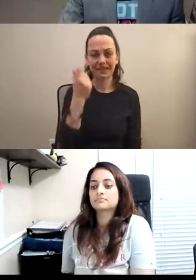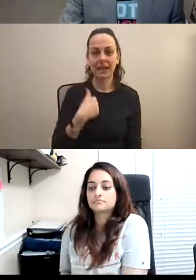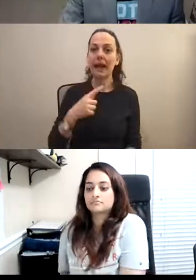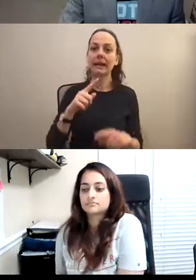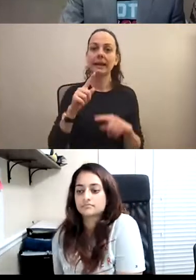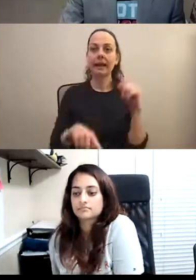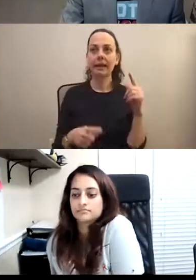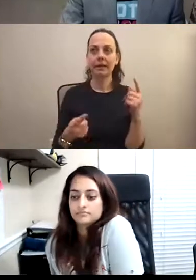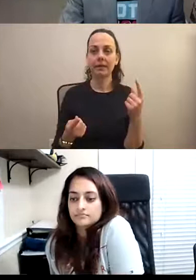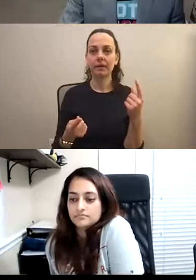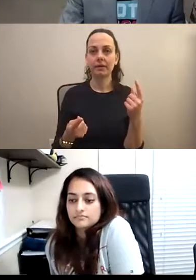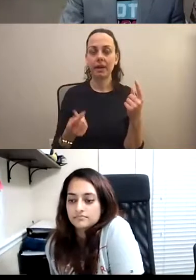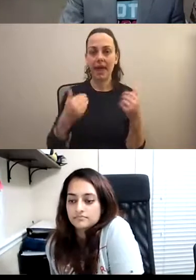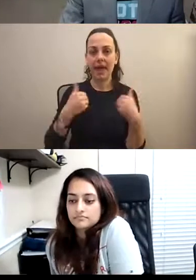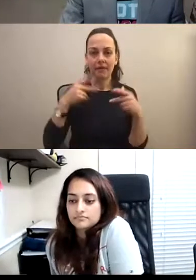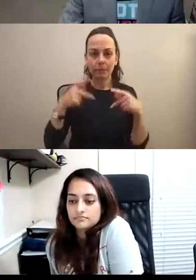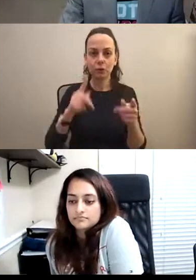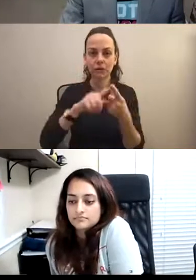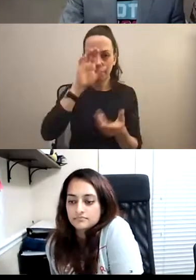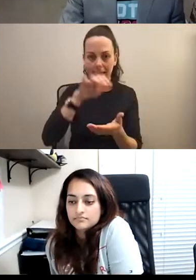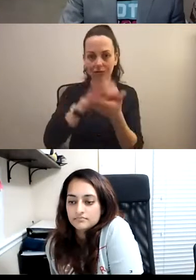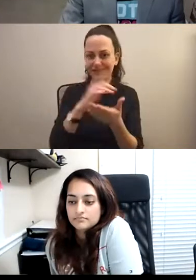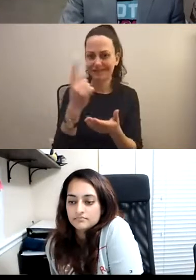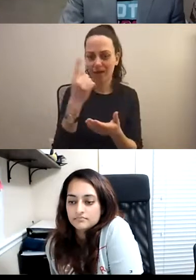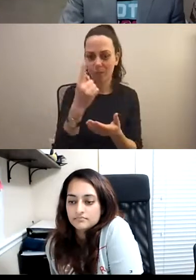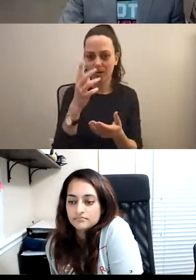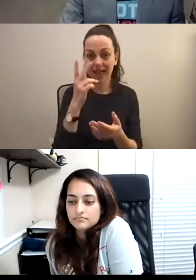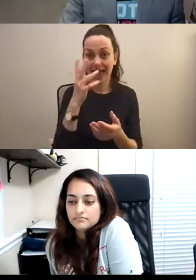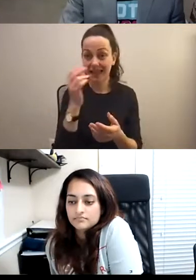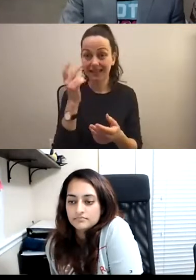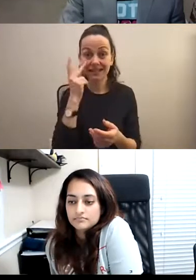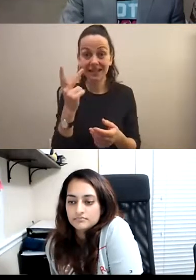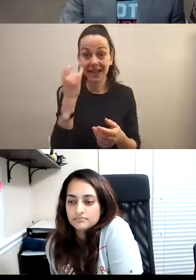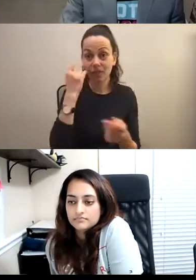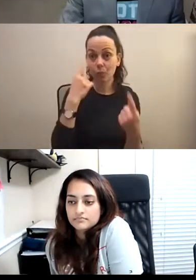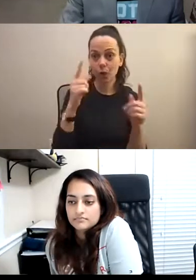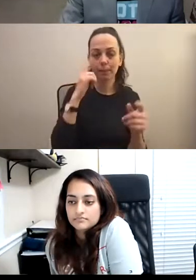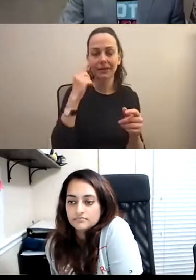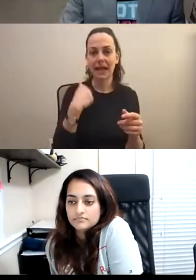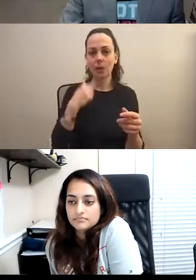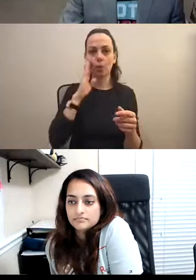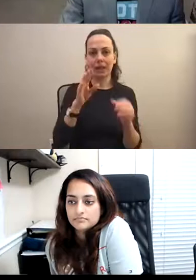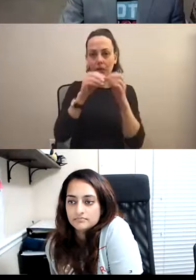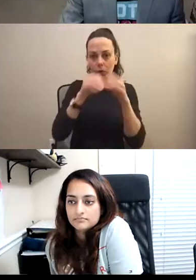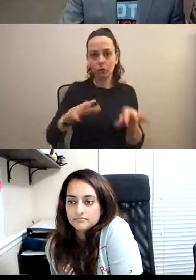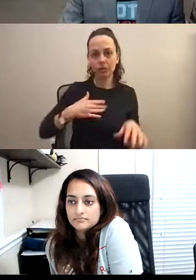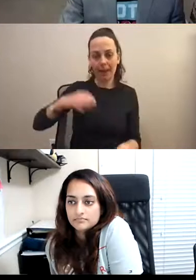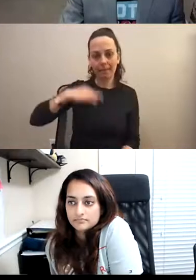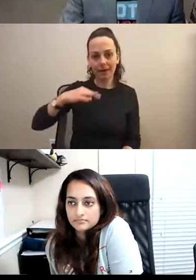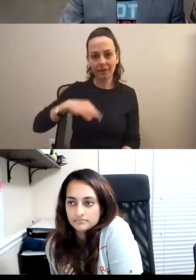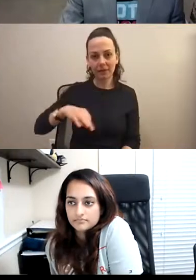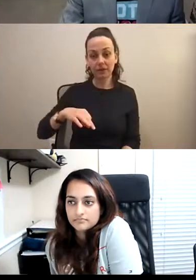even have the opportunity to move in with somebody and see what would work because I'll lose my benefits. So I'm like, unless all of us are